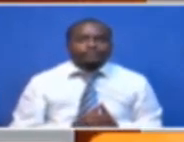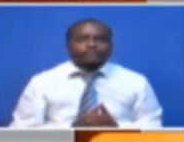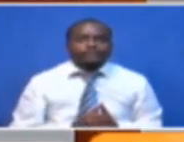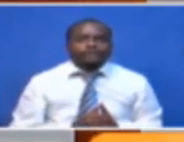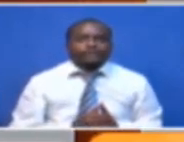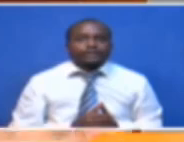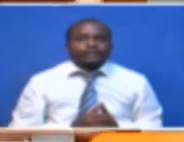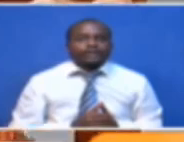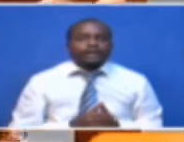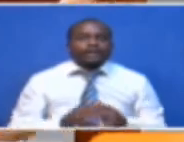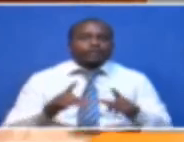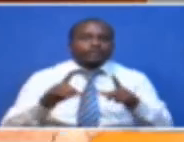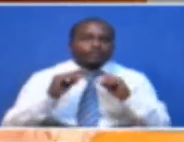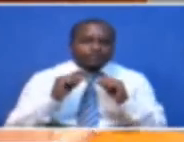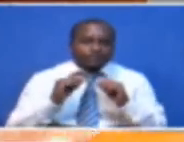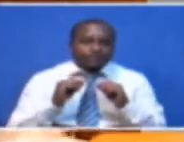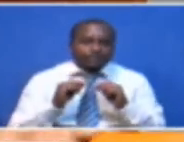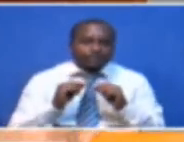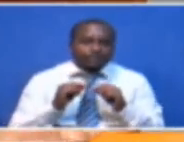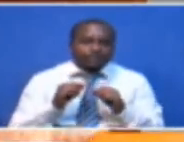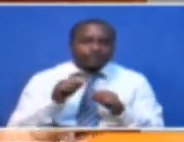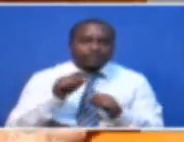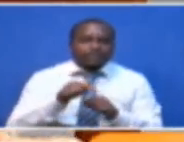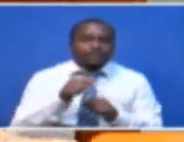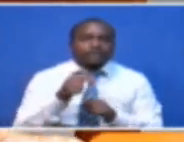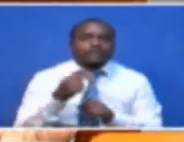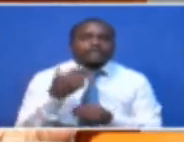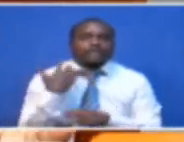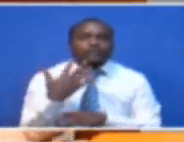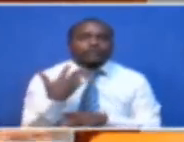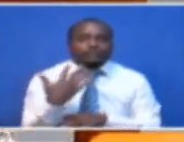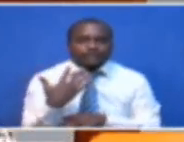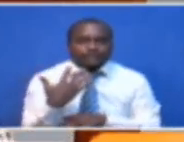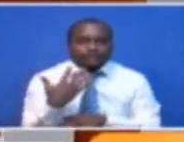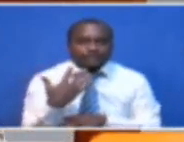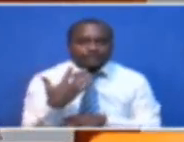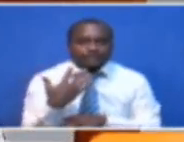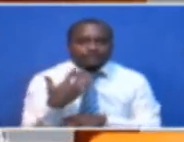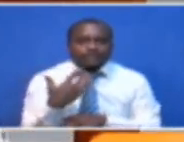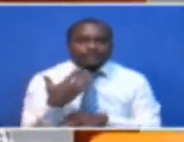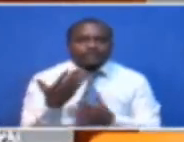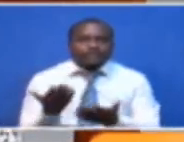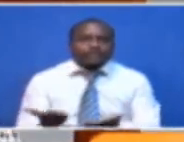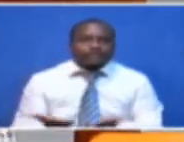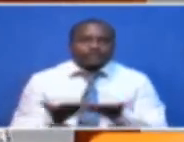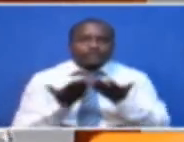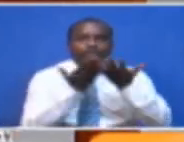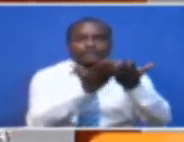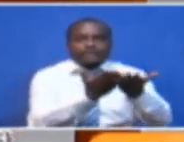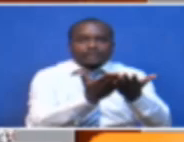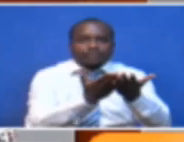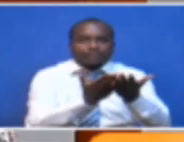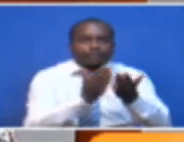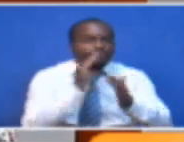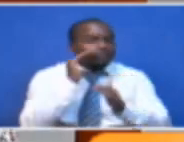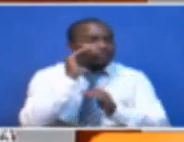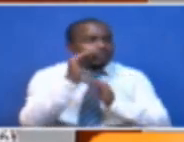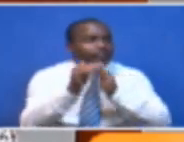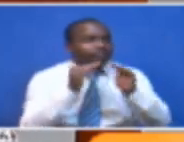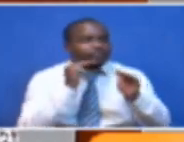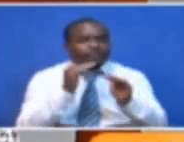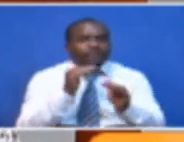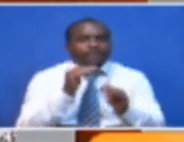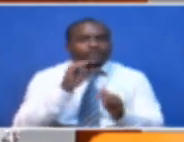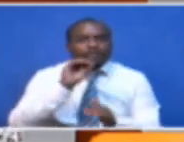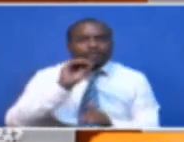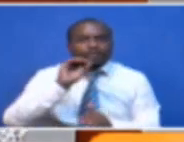told, these are credentials. You take them to Professor Odhiambo. She